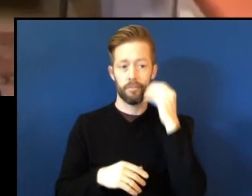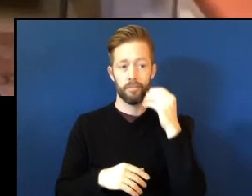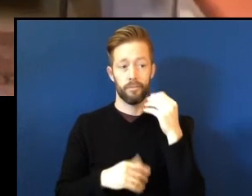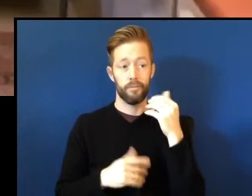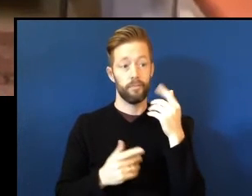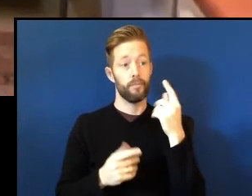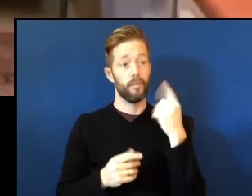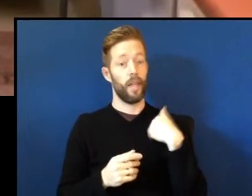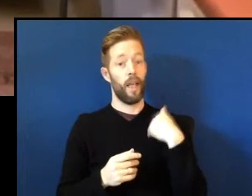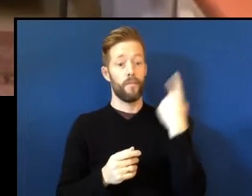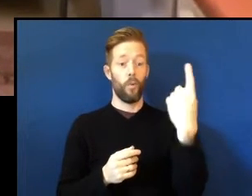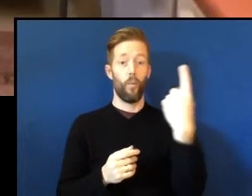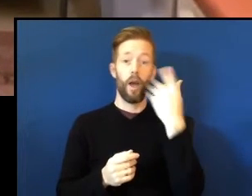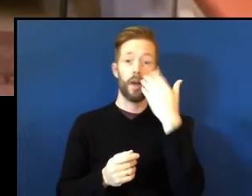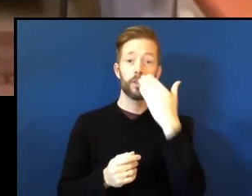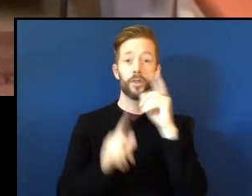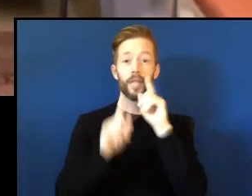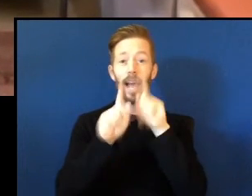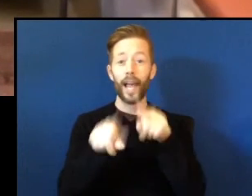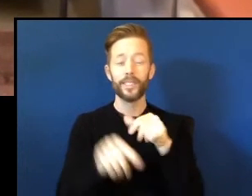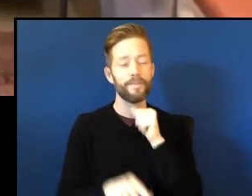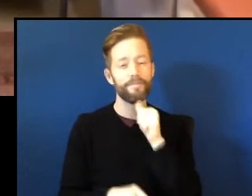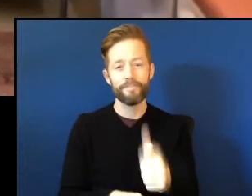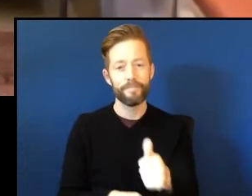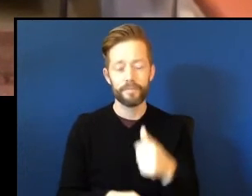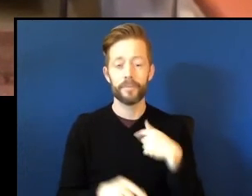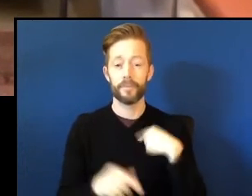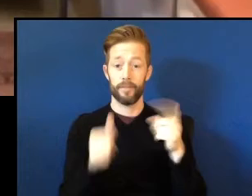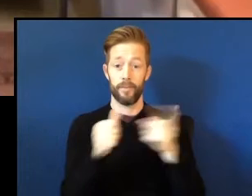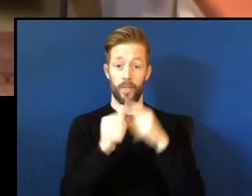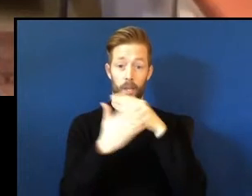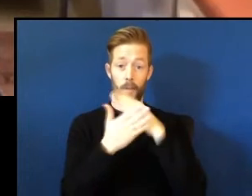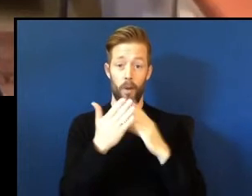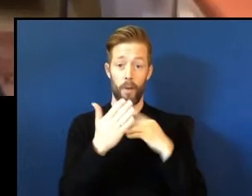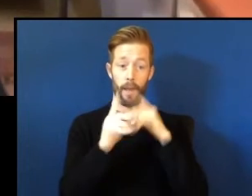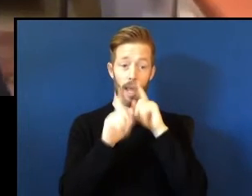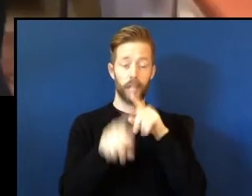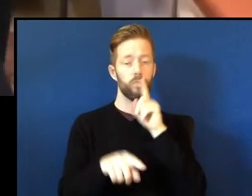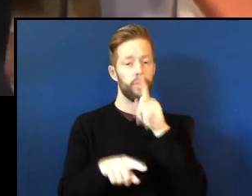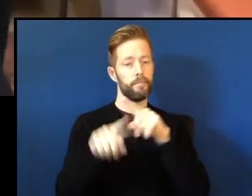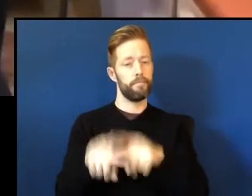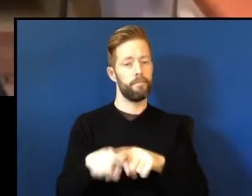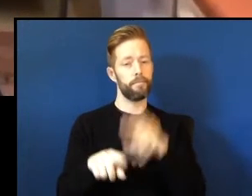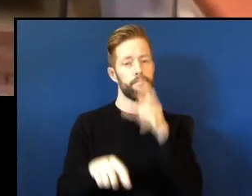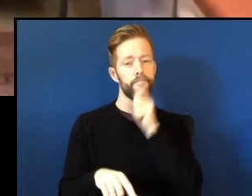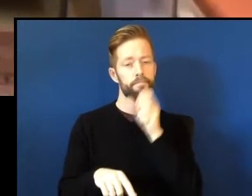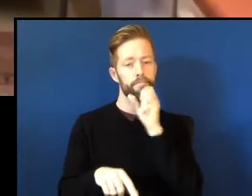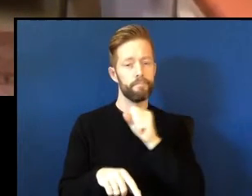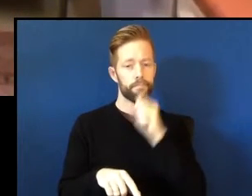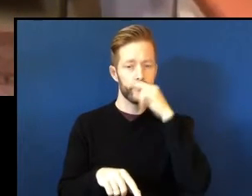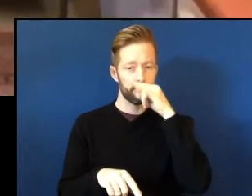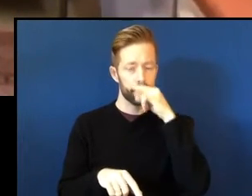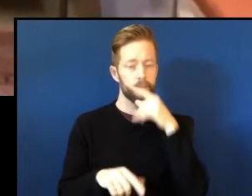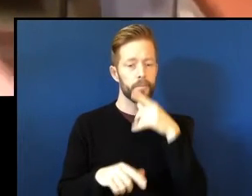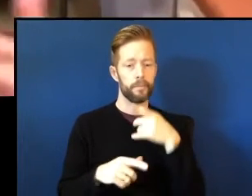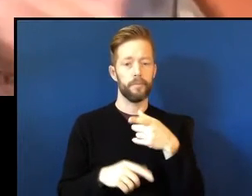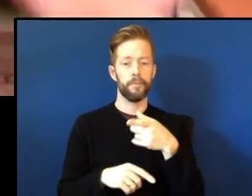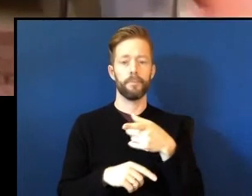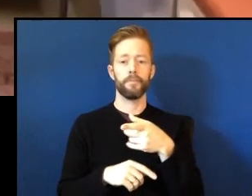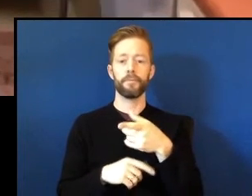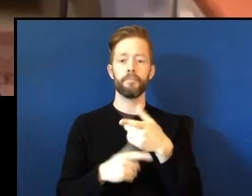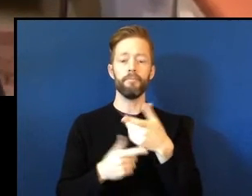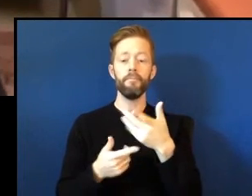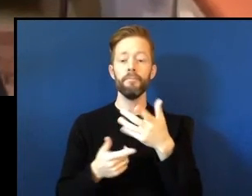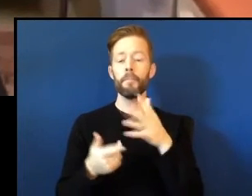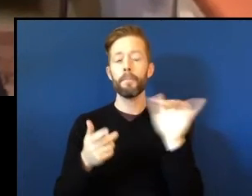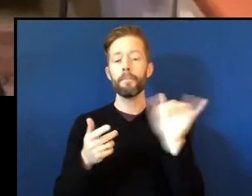answer, and I think my first part of my answer would be, it really depends on the age of the kids, right? Something that works